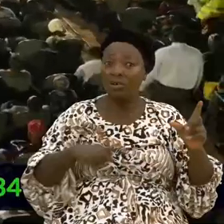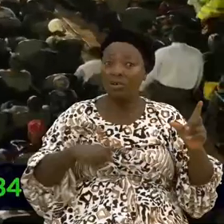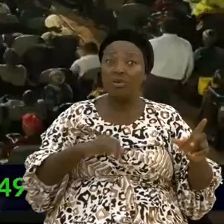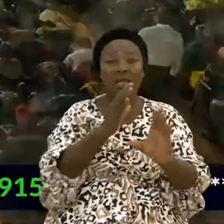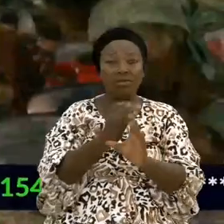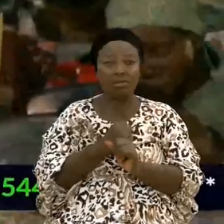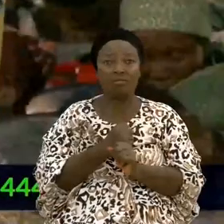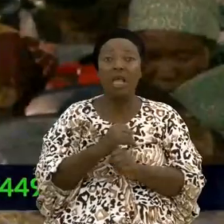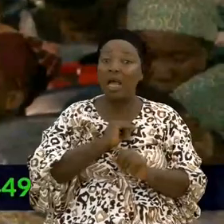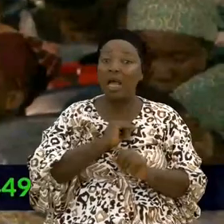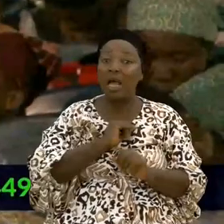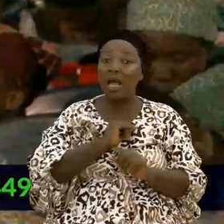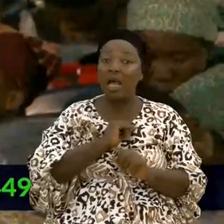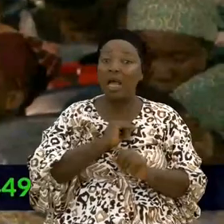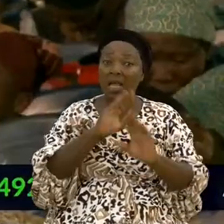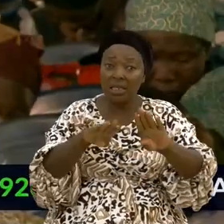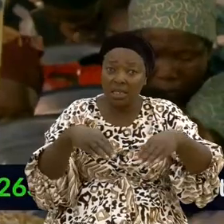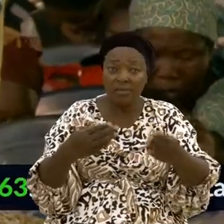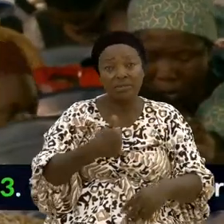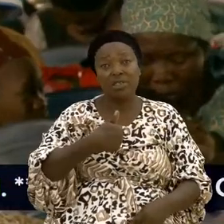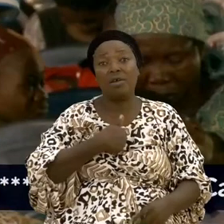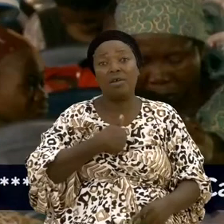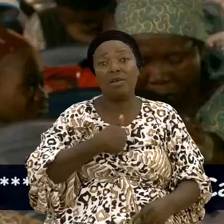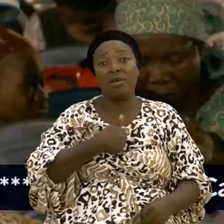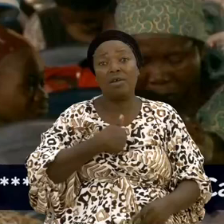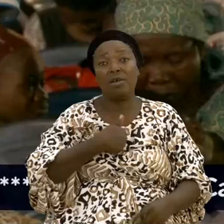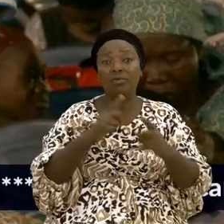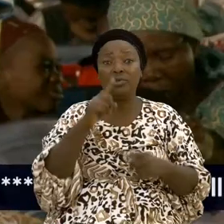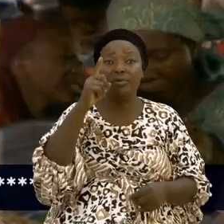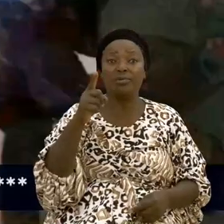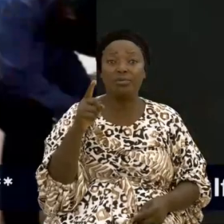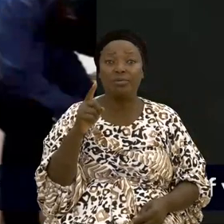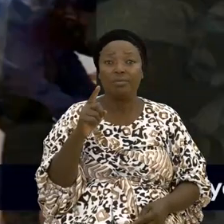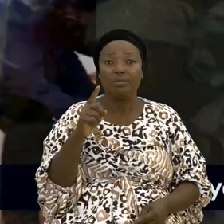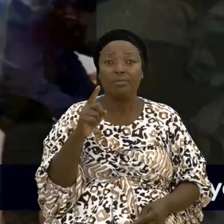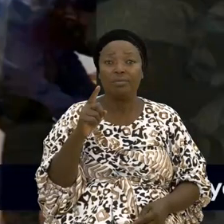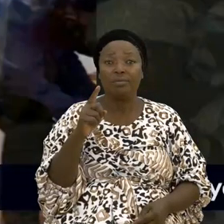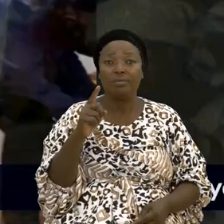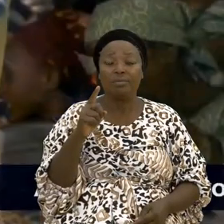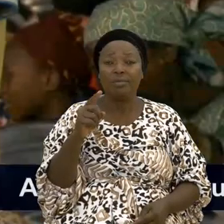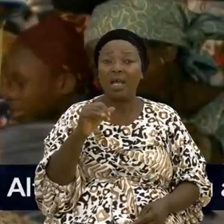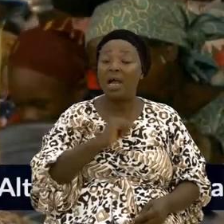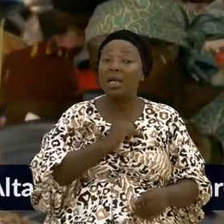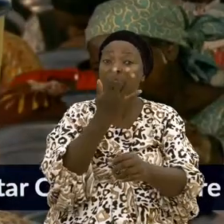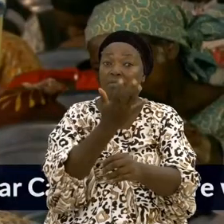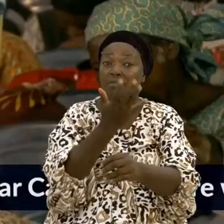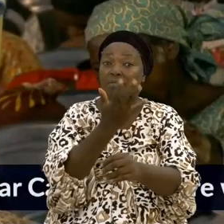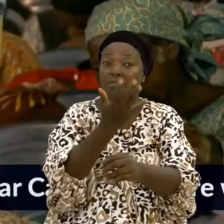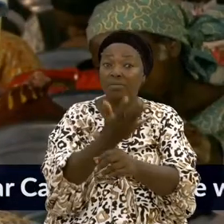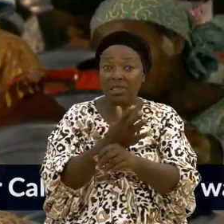receive. I give myself unto you. I plead, I